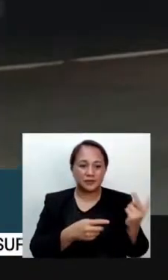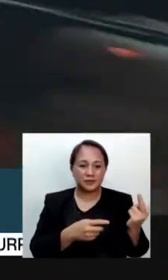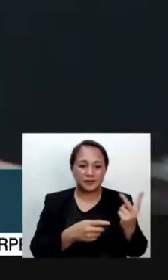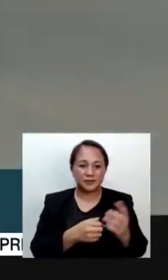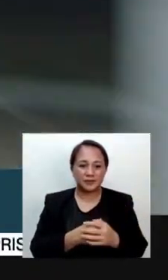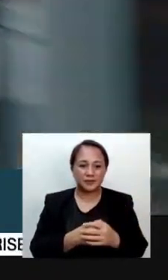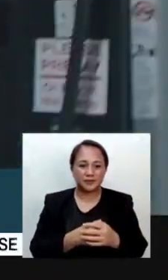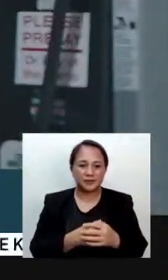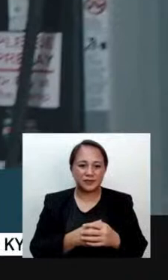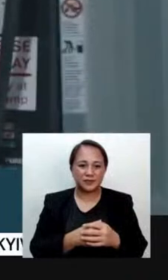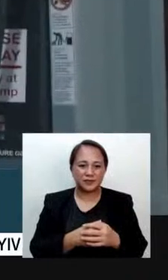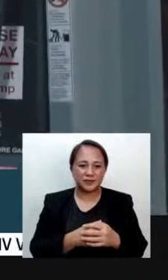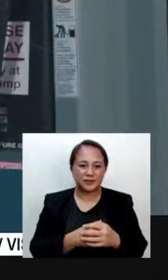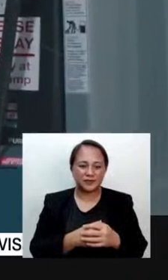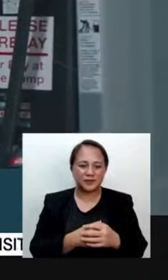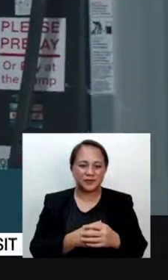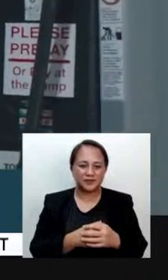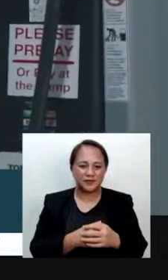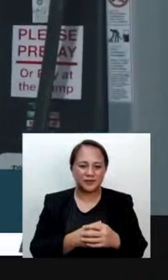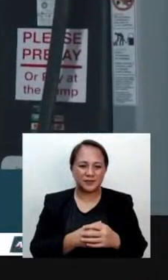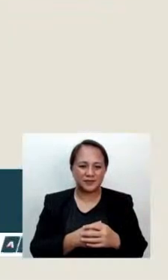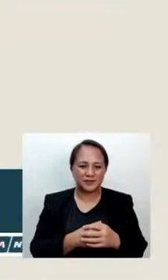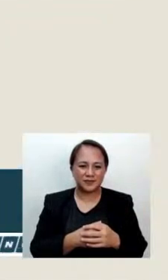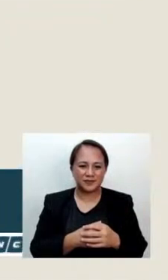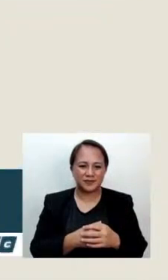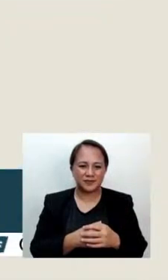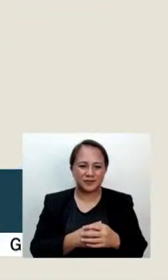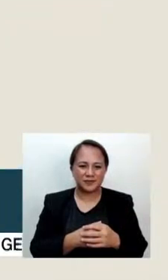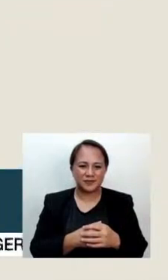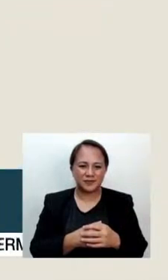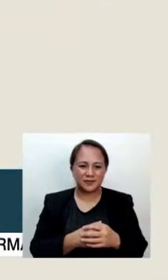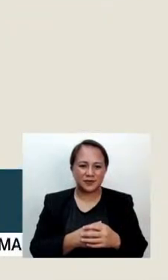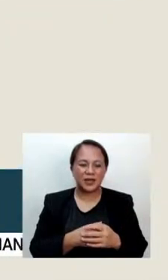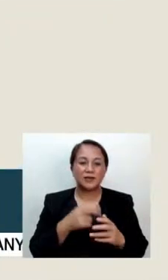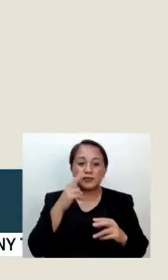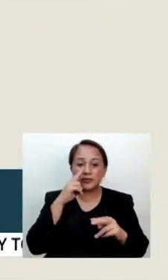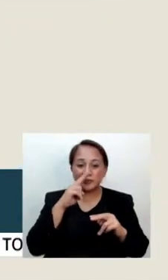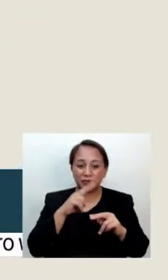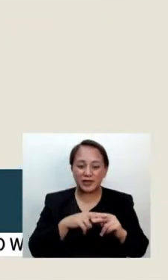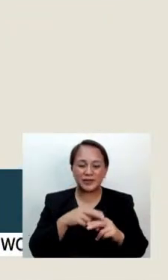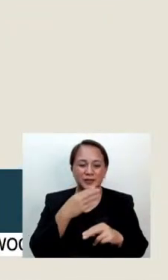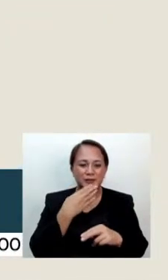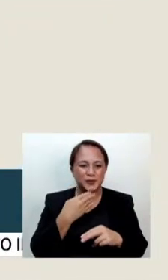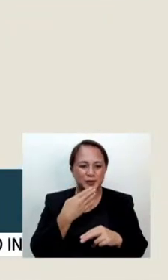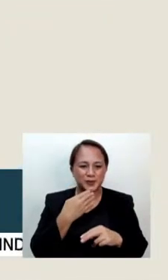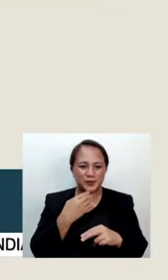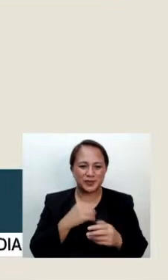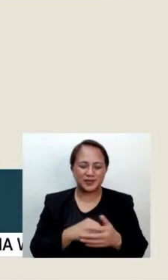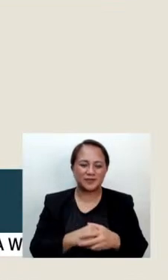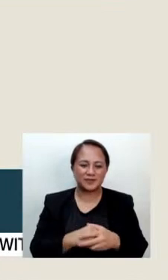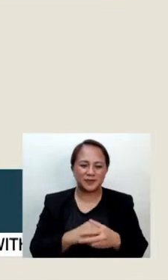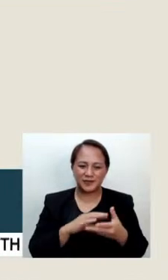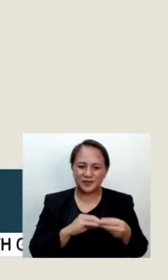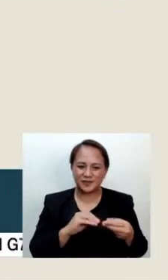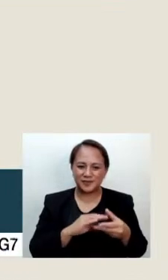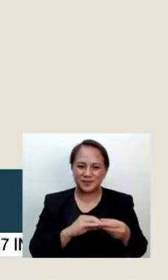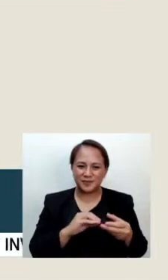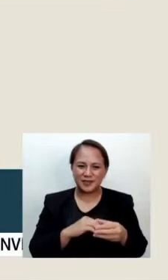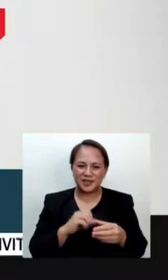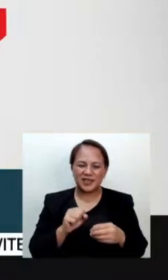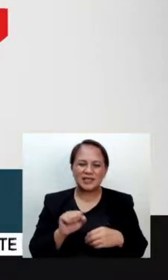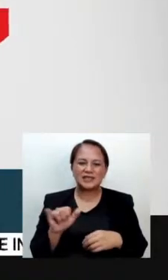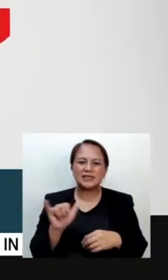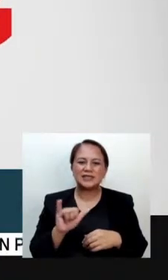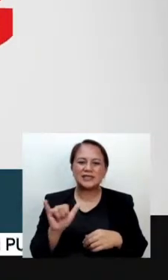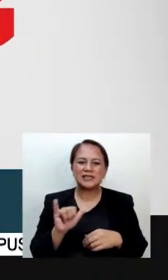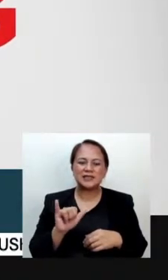you plugged right back into the film. It's funny and sweet. Oh, thank you. Thank you, just like us.